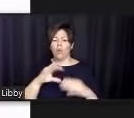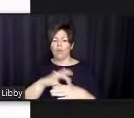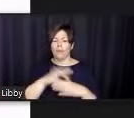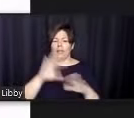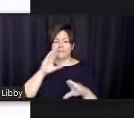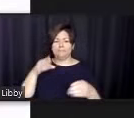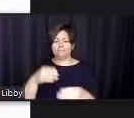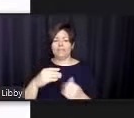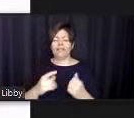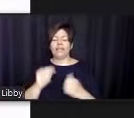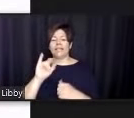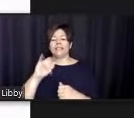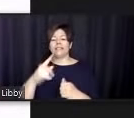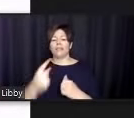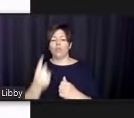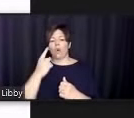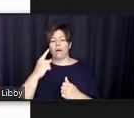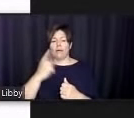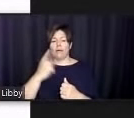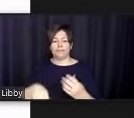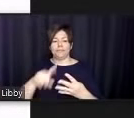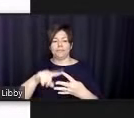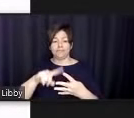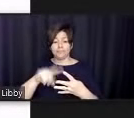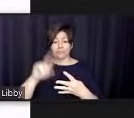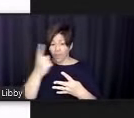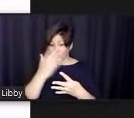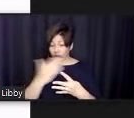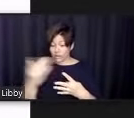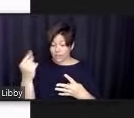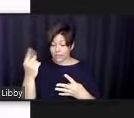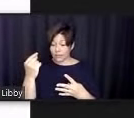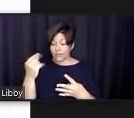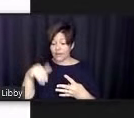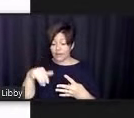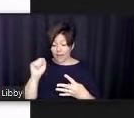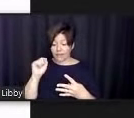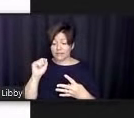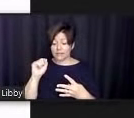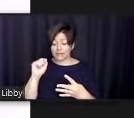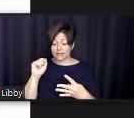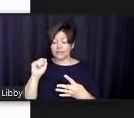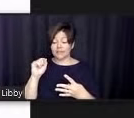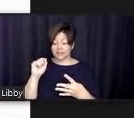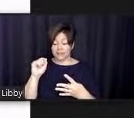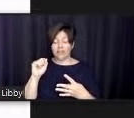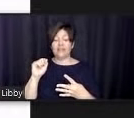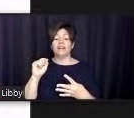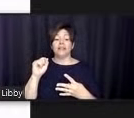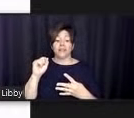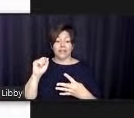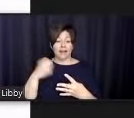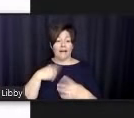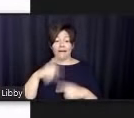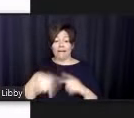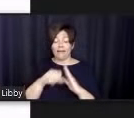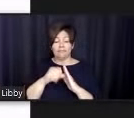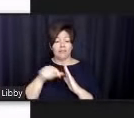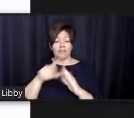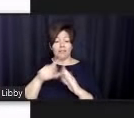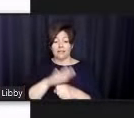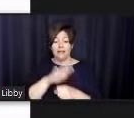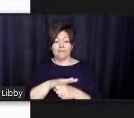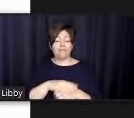one. The first thing you need to do, and this, yes, we're going to get to more legal things, but I can't emphasize this enough. Is first is